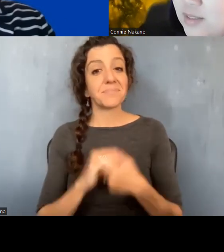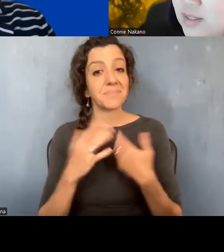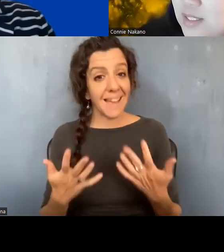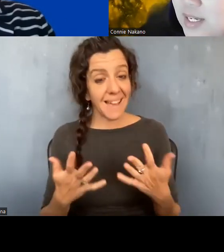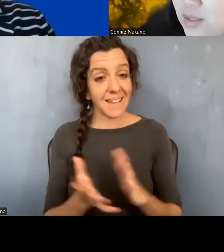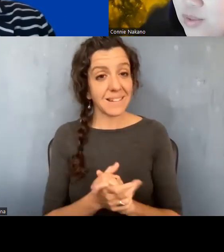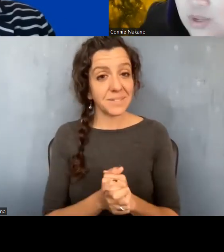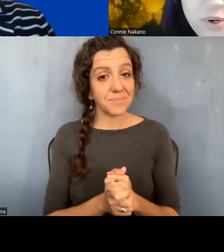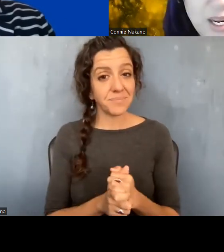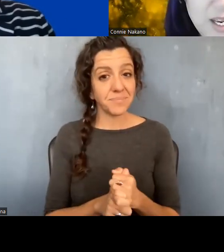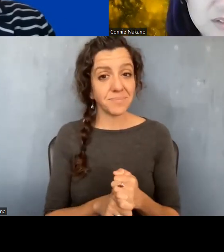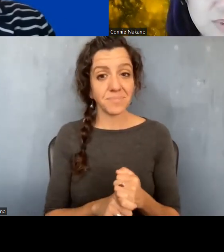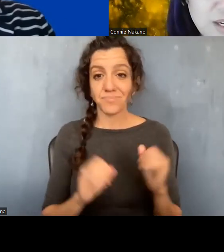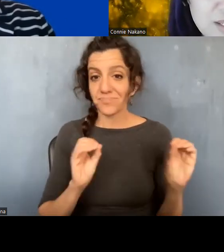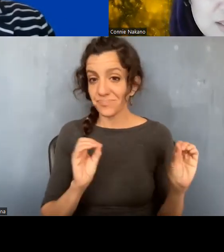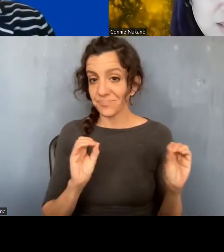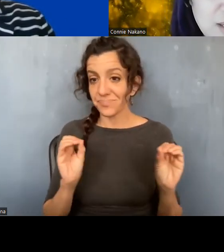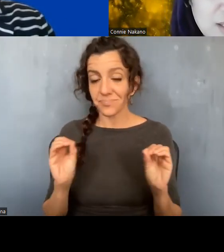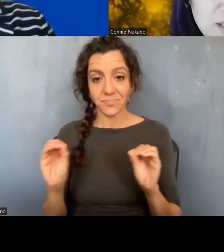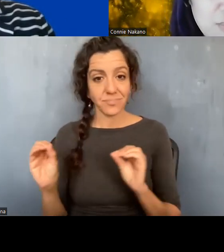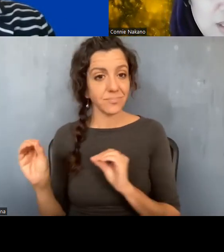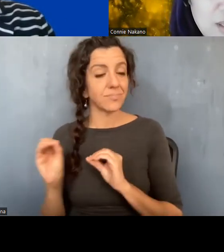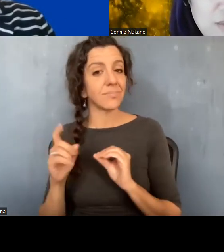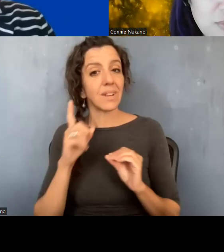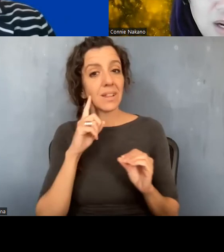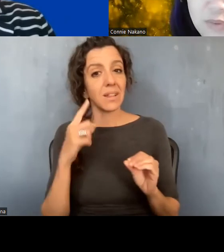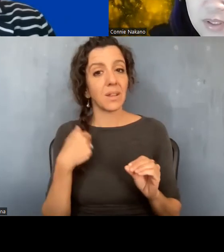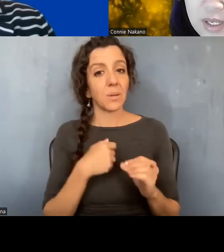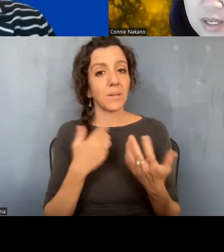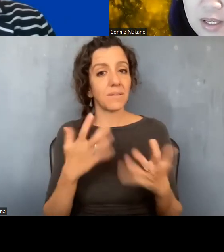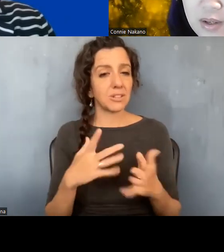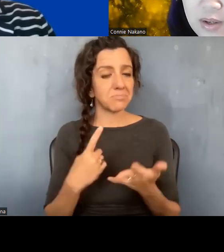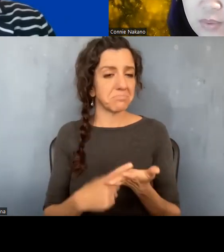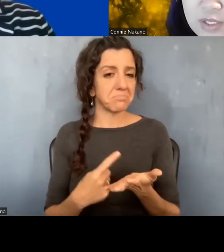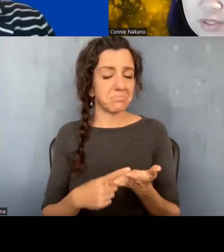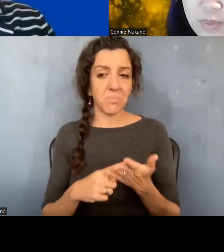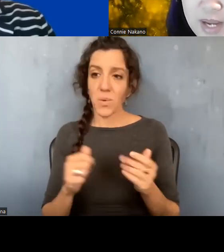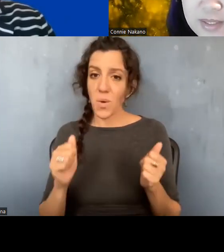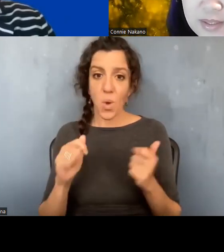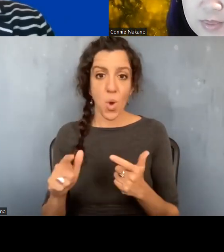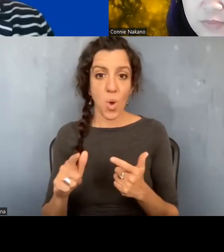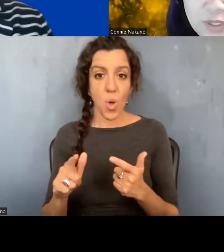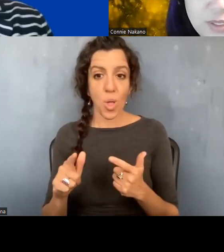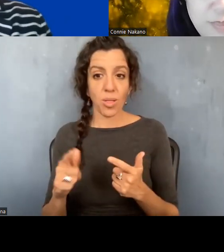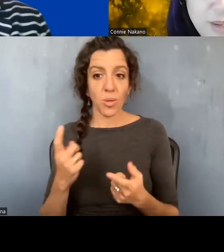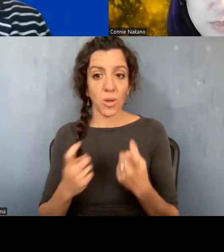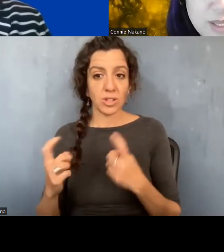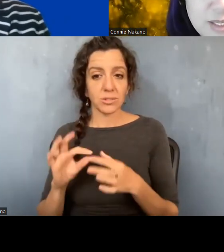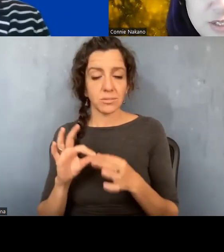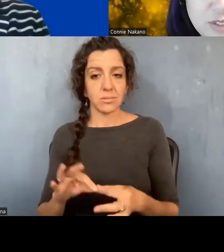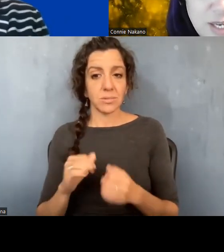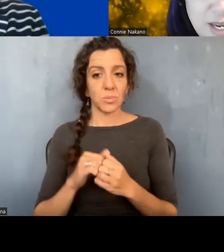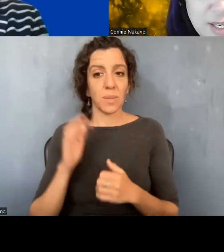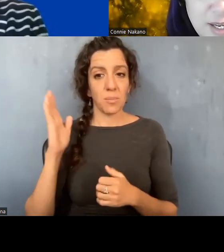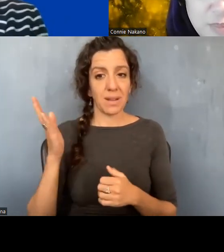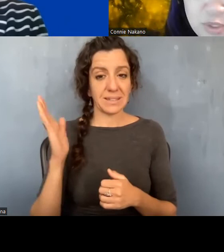And it looks like there's no more hands raised. And I think we've covered all the questions that we're asking specifically about the